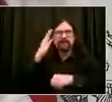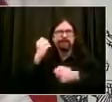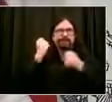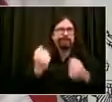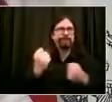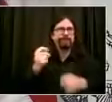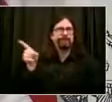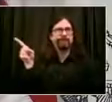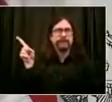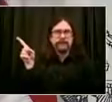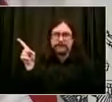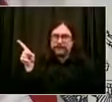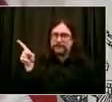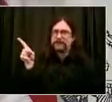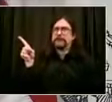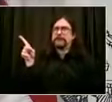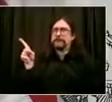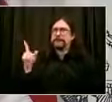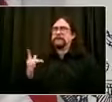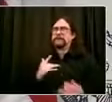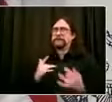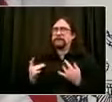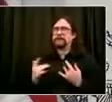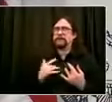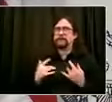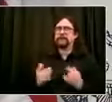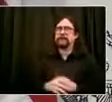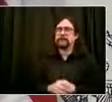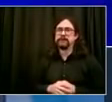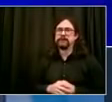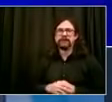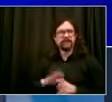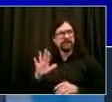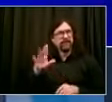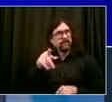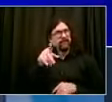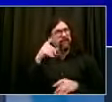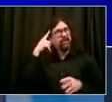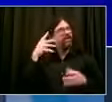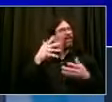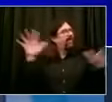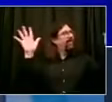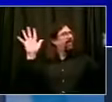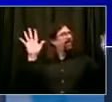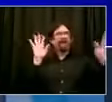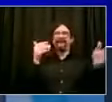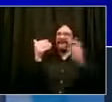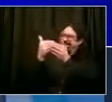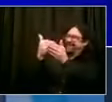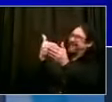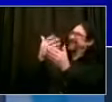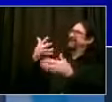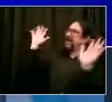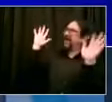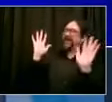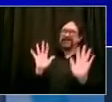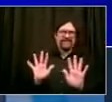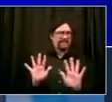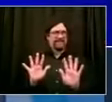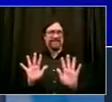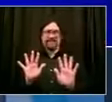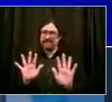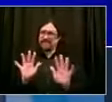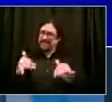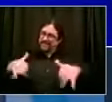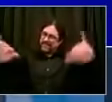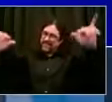So let's talk about the holidays and what you have to do. First of all, I'm going to say it again. I know our health